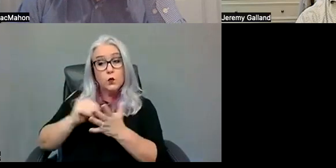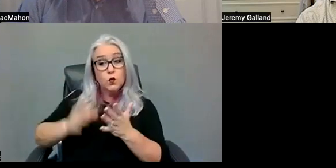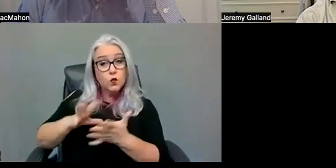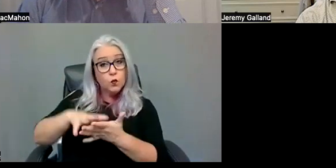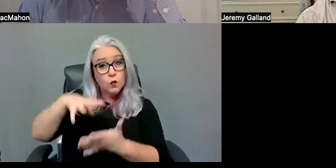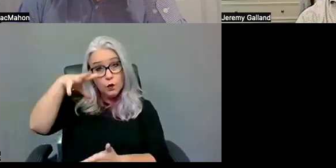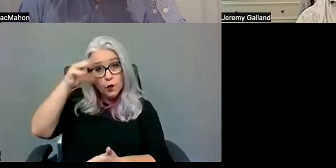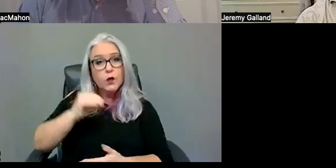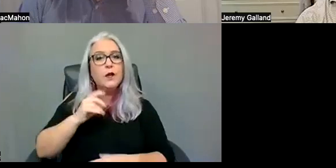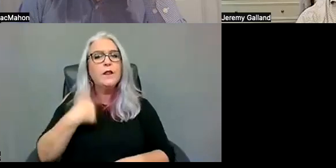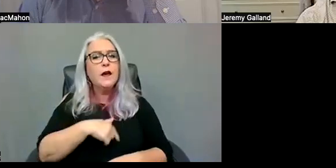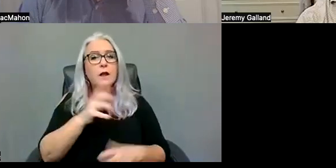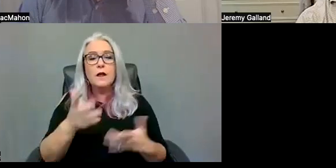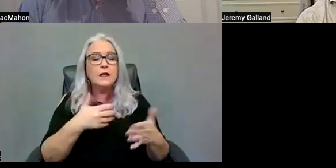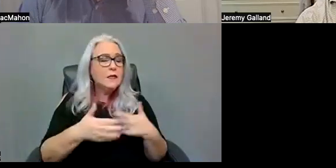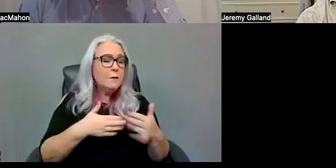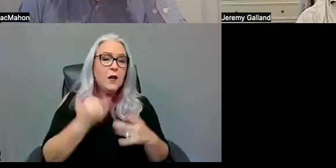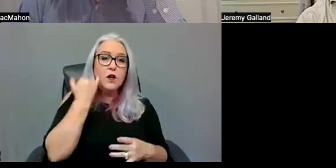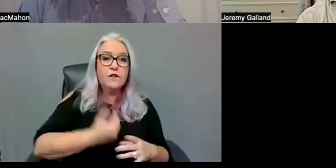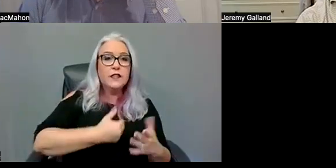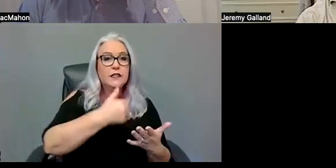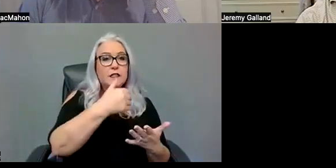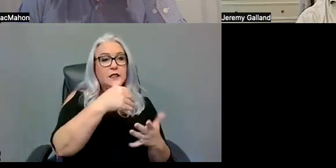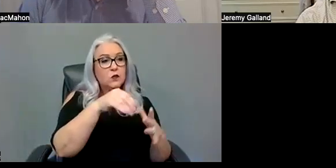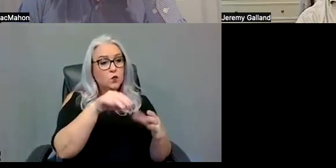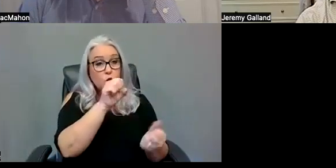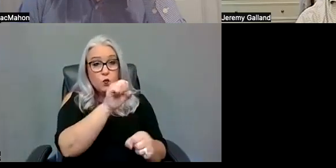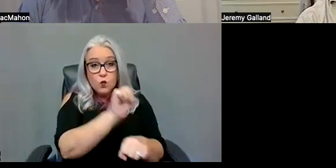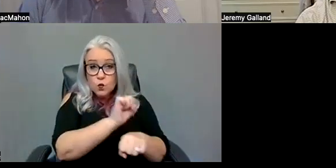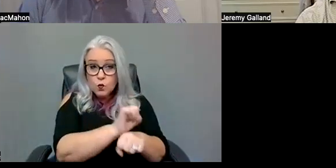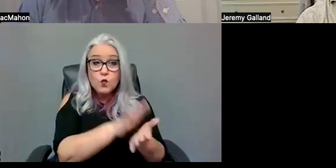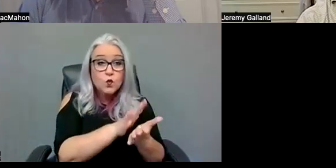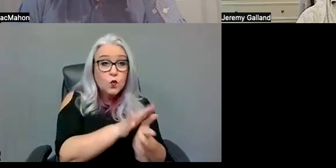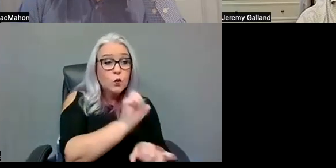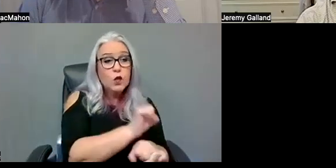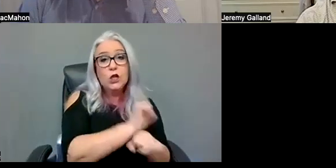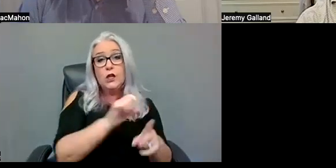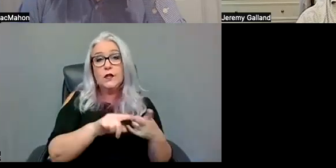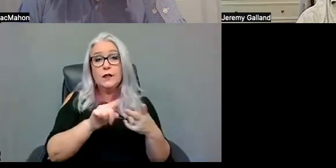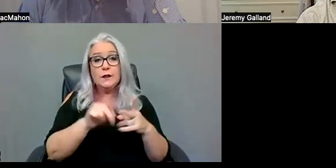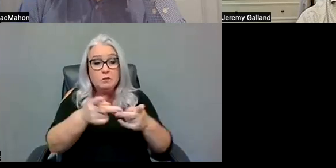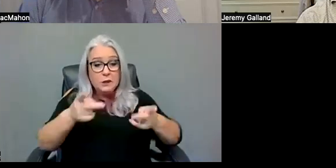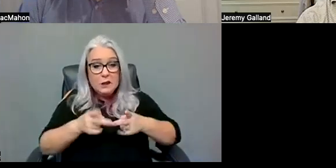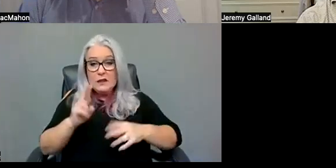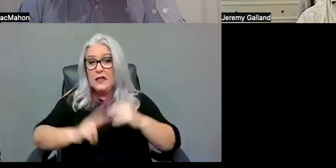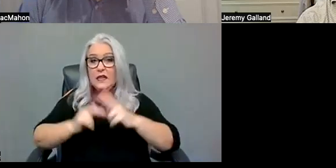from curriculum to facilities to everything. And so when I was thinking about running for the board, actually one